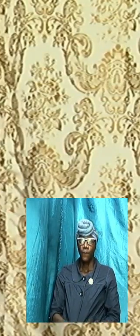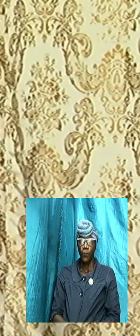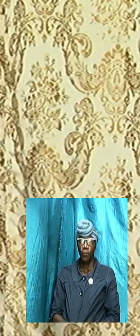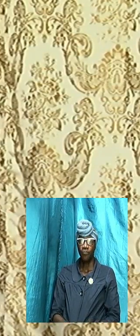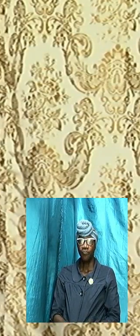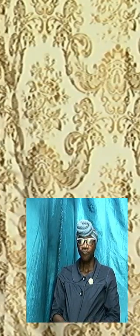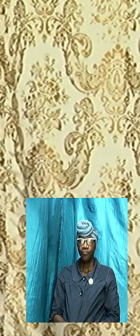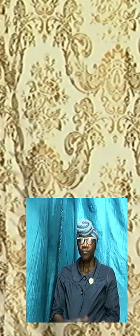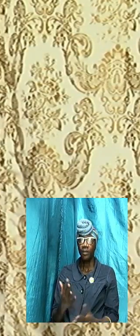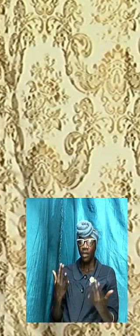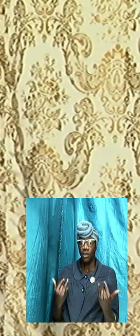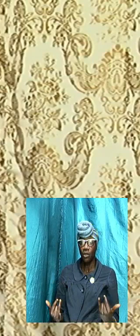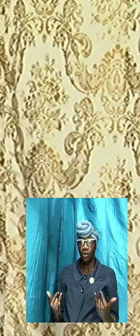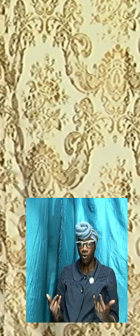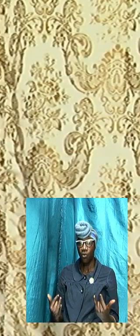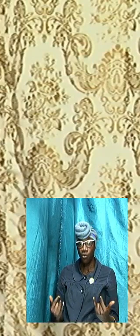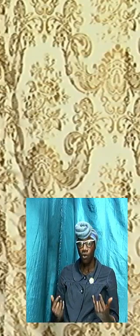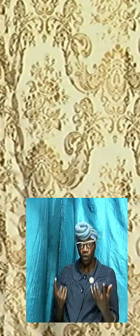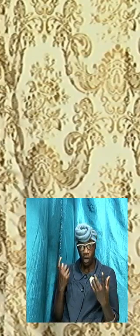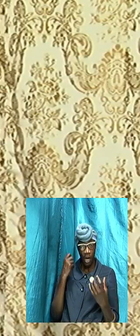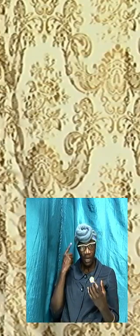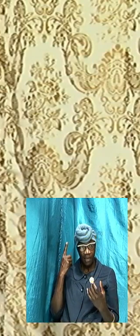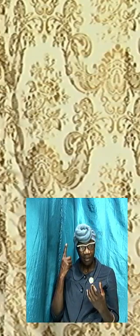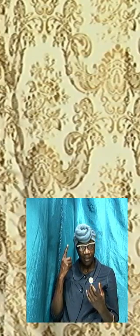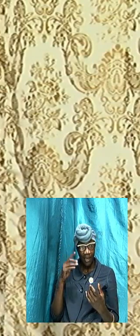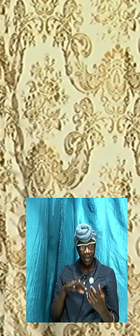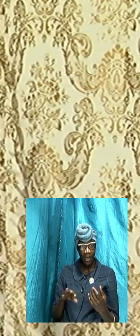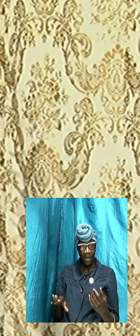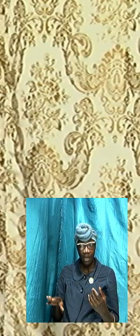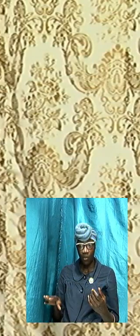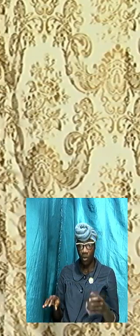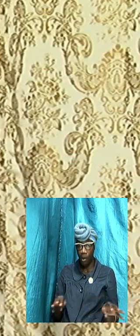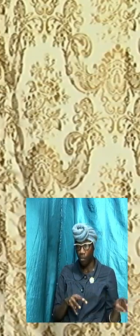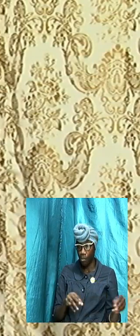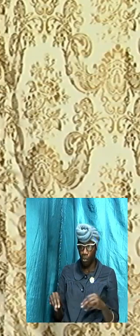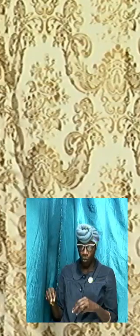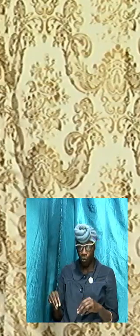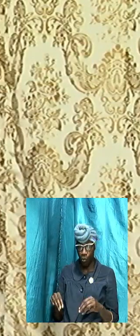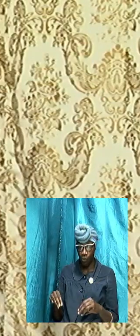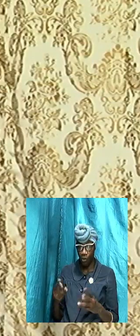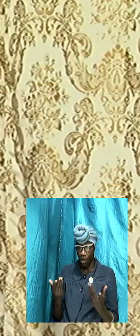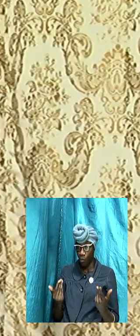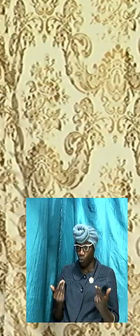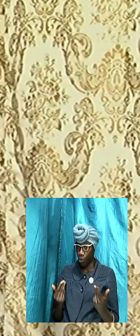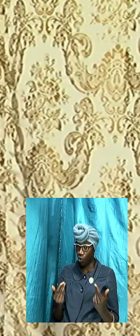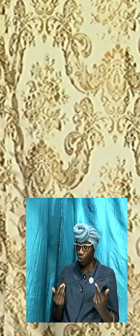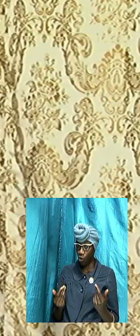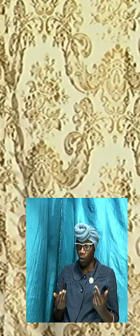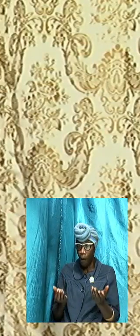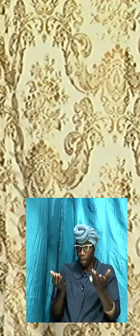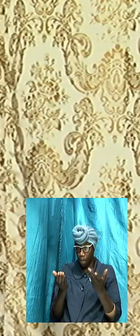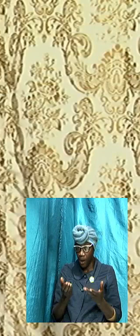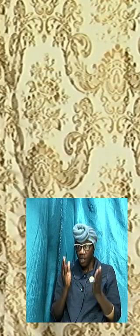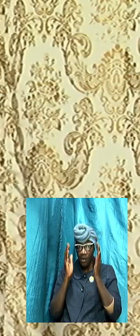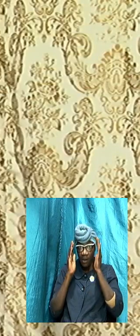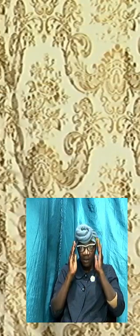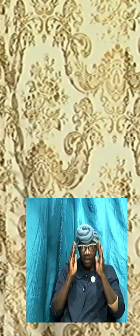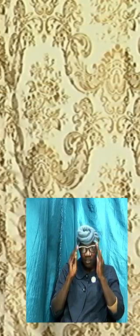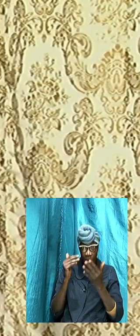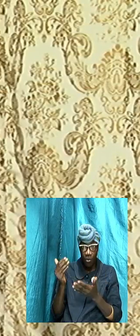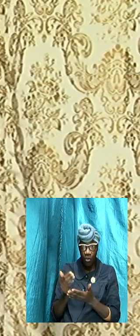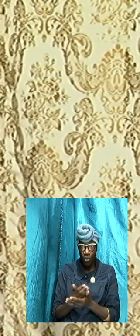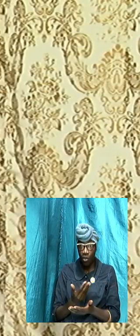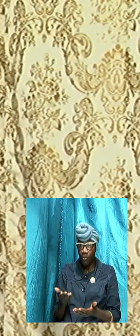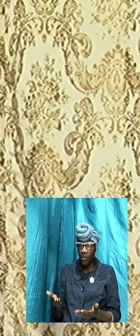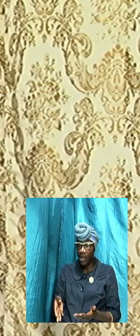Now, I want you to understand, child of God, as we move ahead, that I just want us to bring our attention to some of the things that